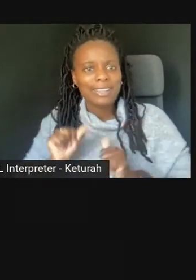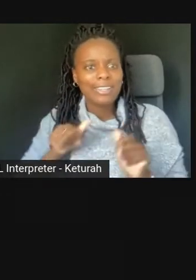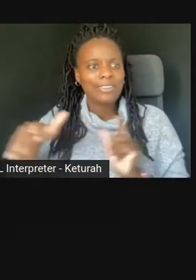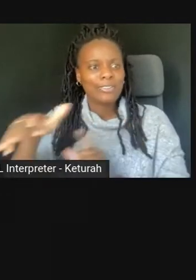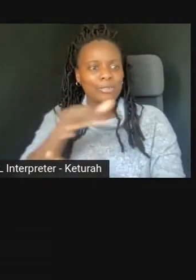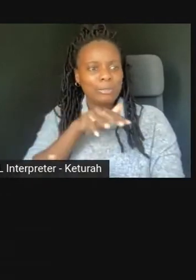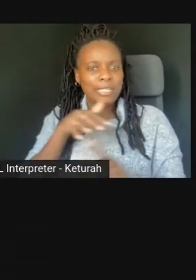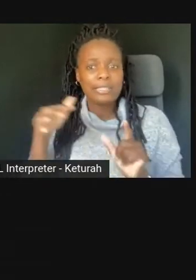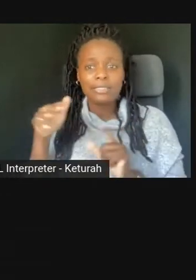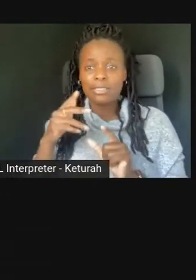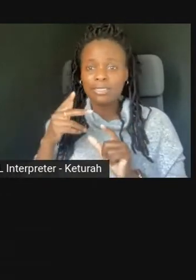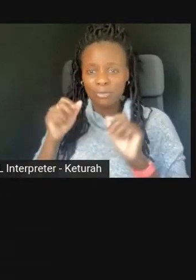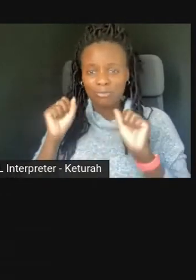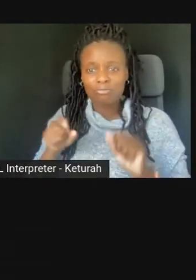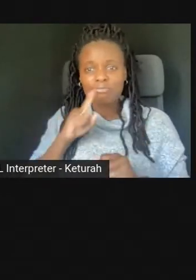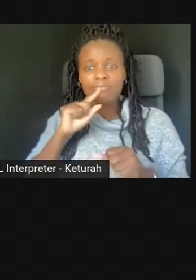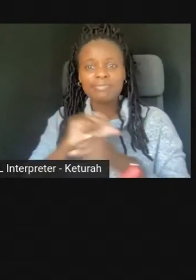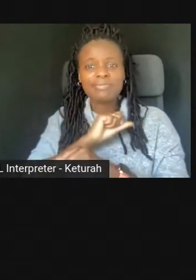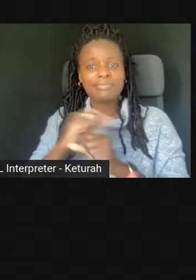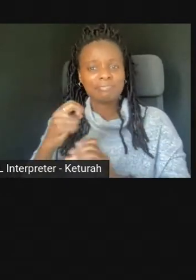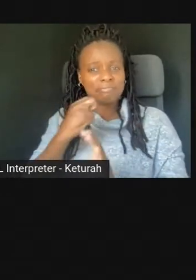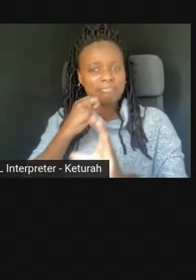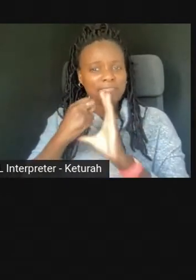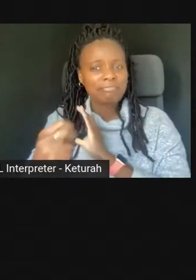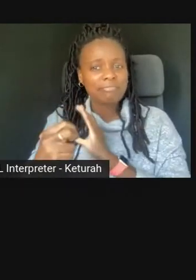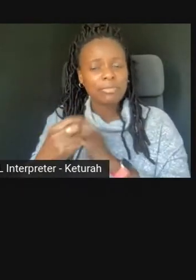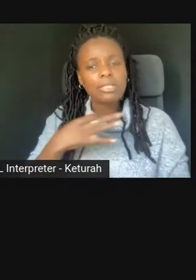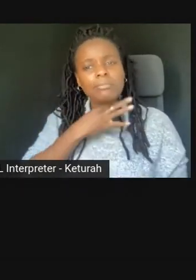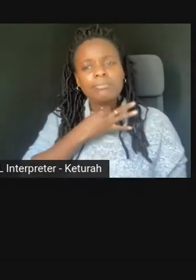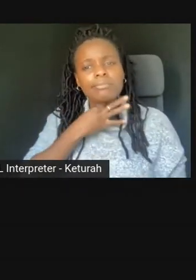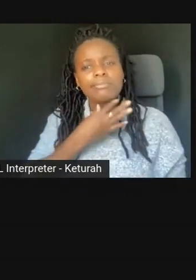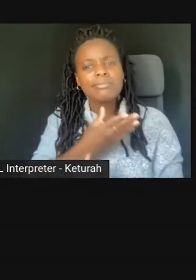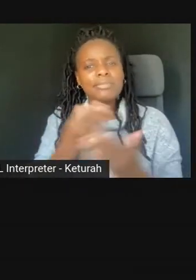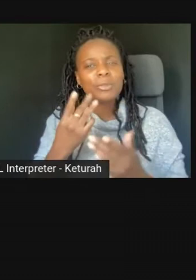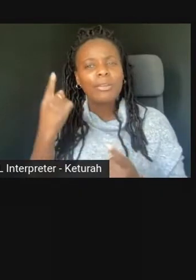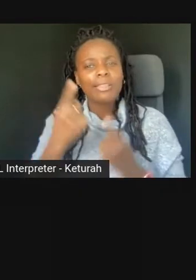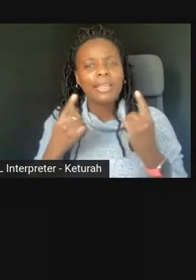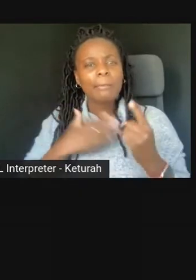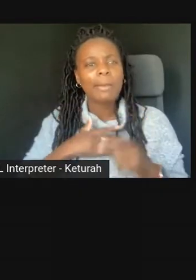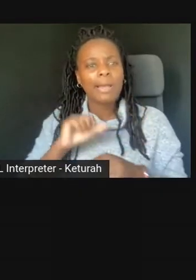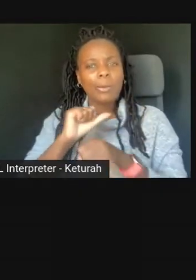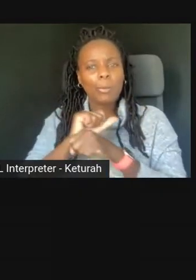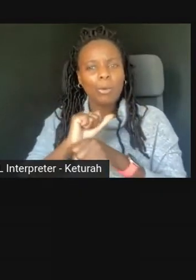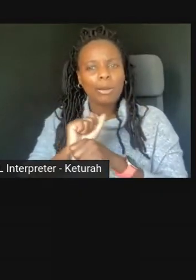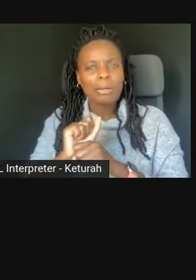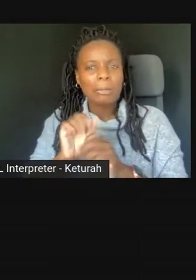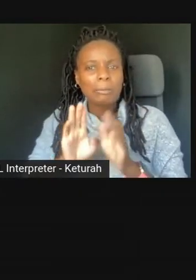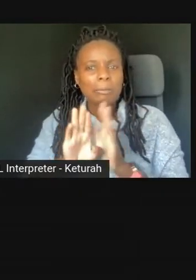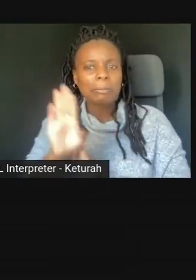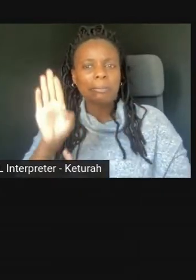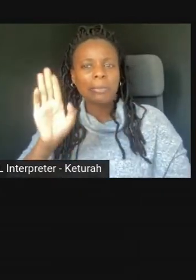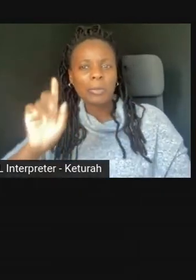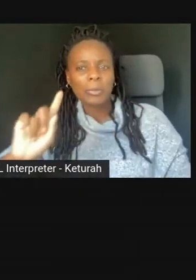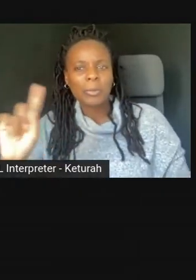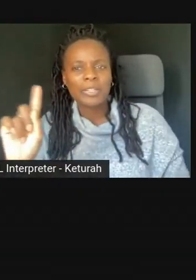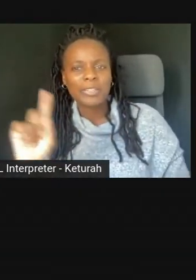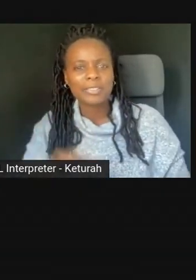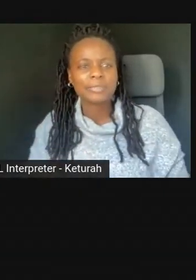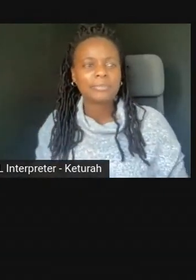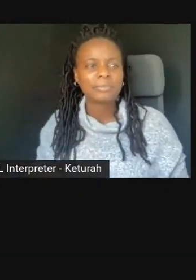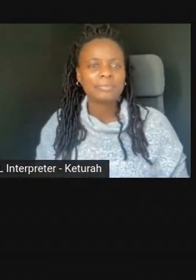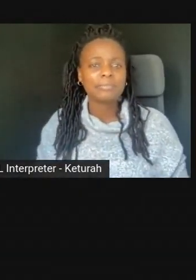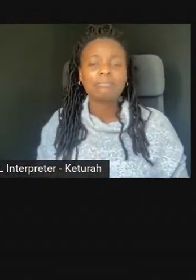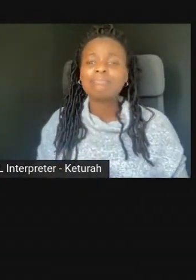ways. Ultimately, I'm curious where you think my work can go. I'm looking for a production van, as I'm about to have my